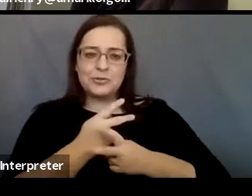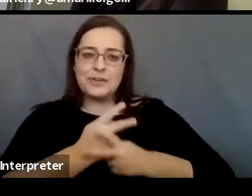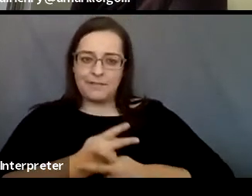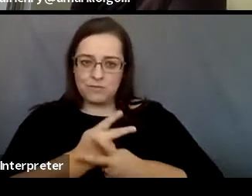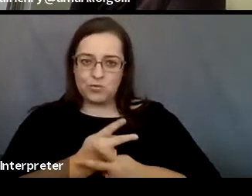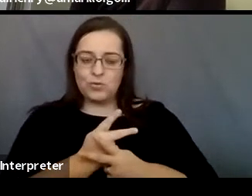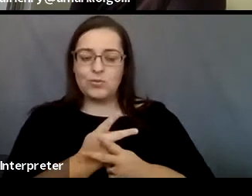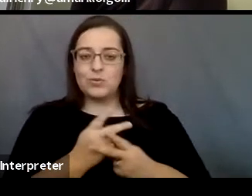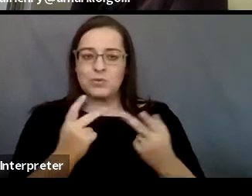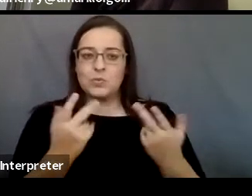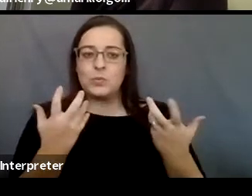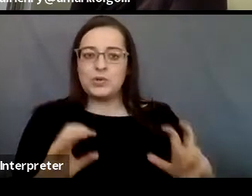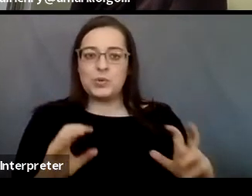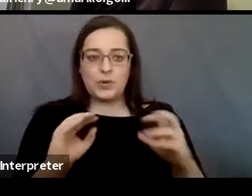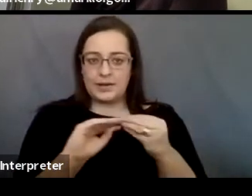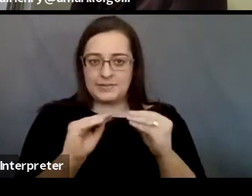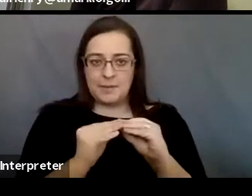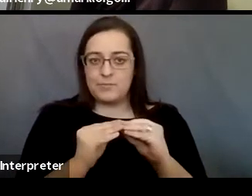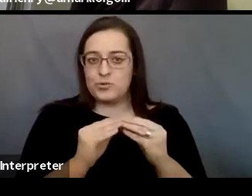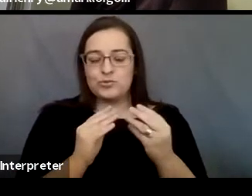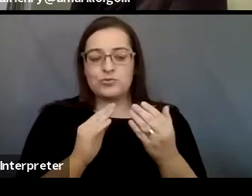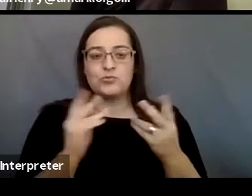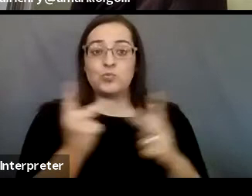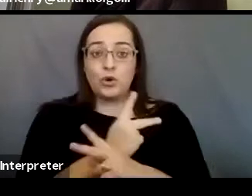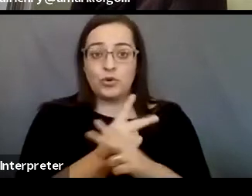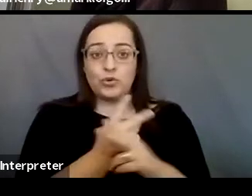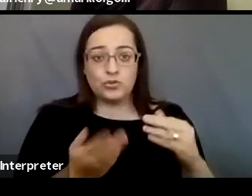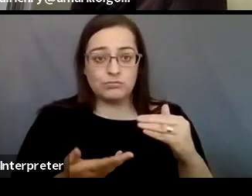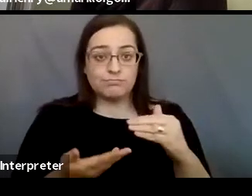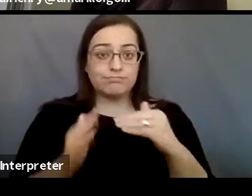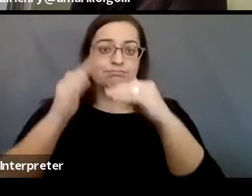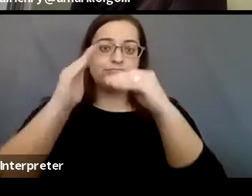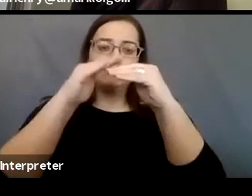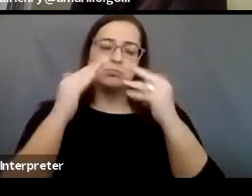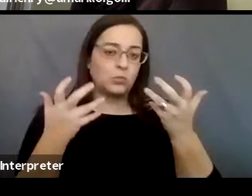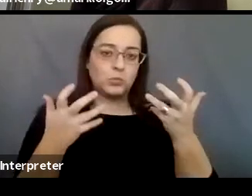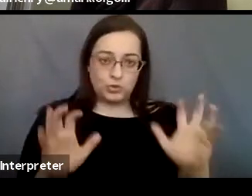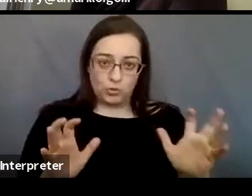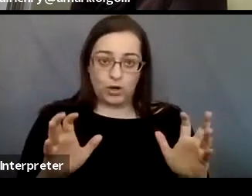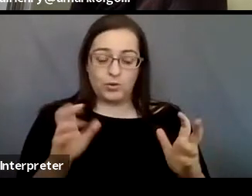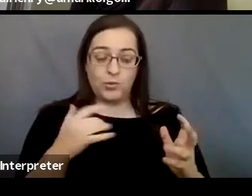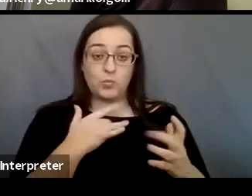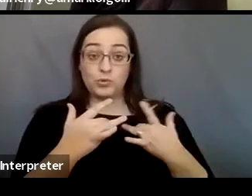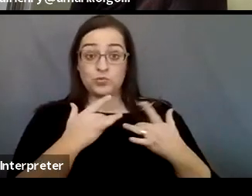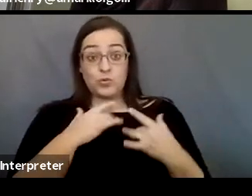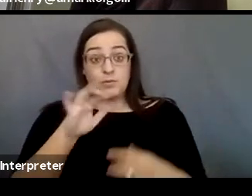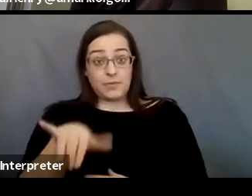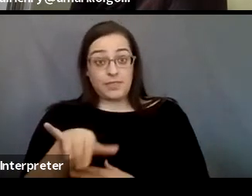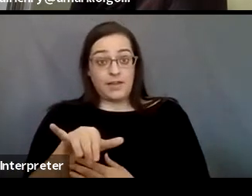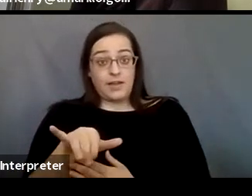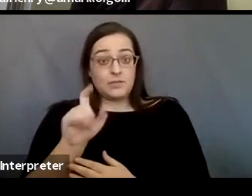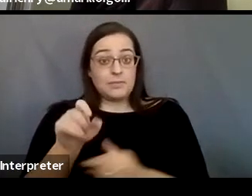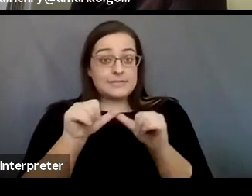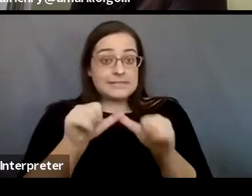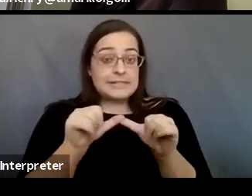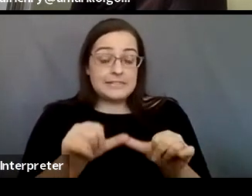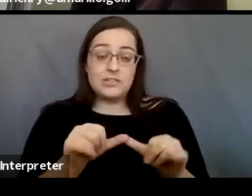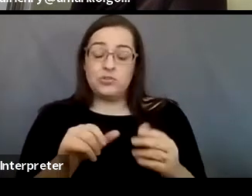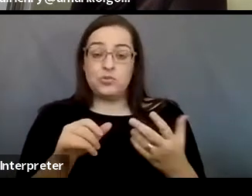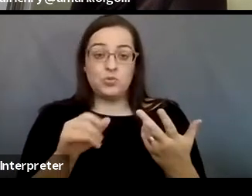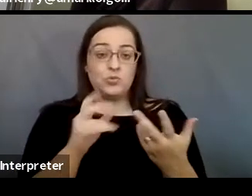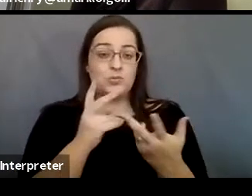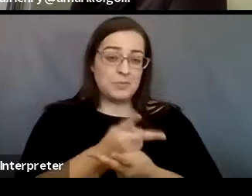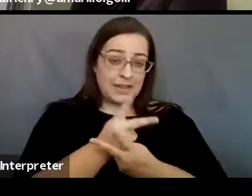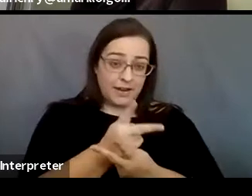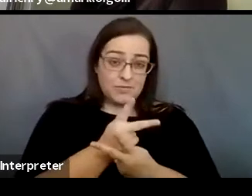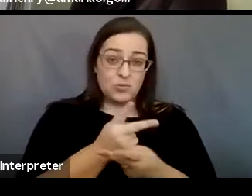will not get much worse than they are now. Certainly, we're concerned about that. We've got to continue doing our due diligence when it comes